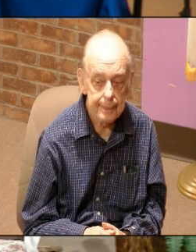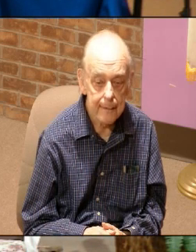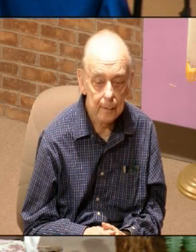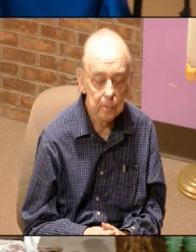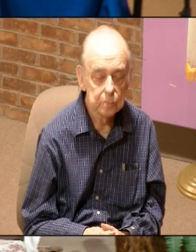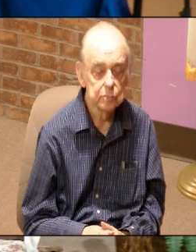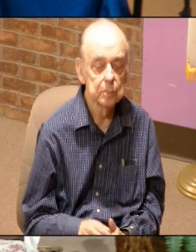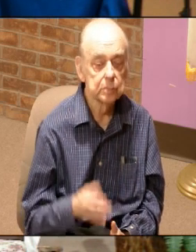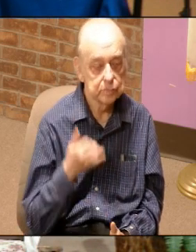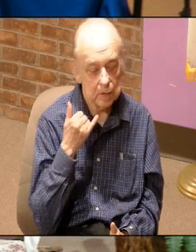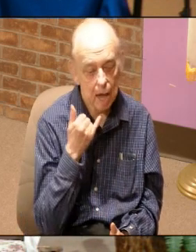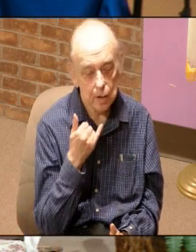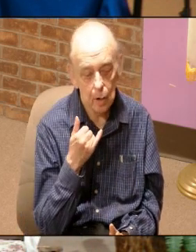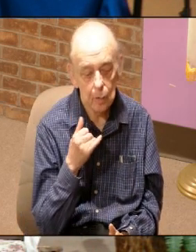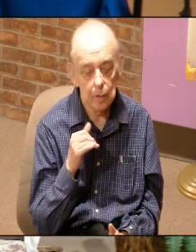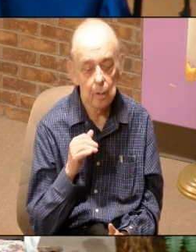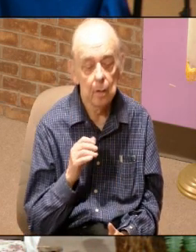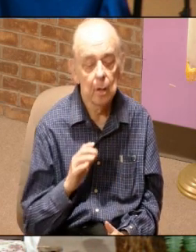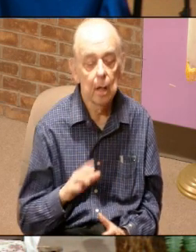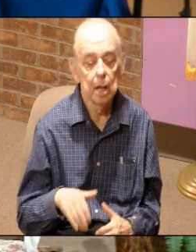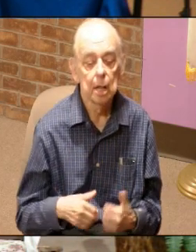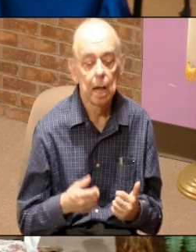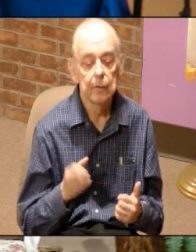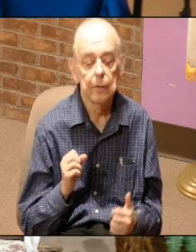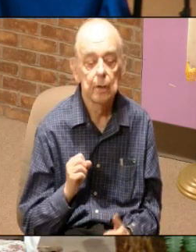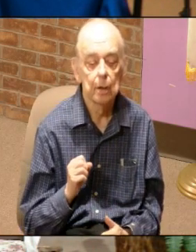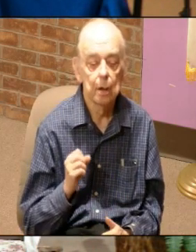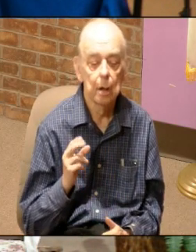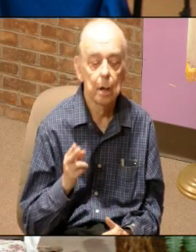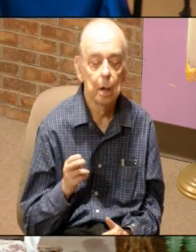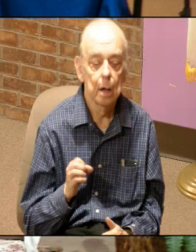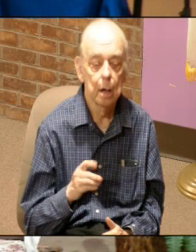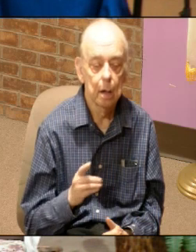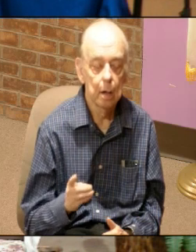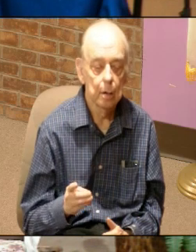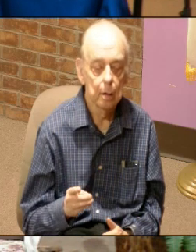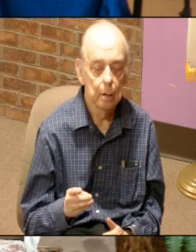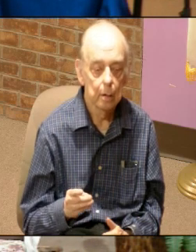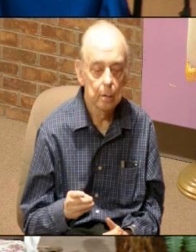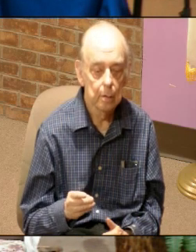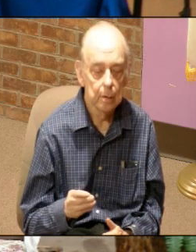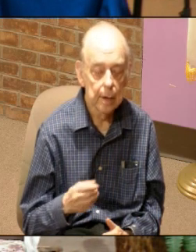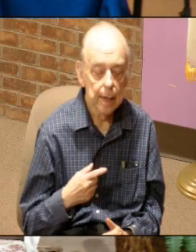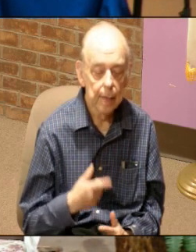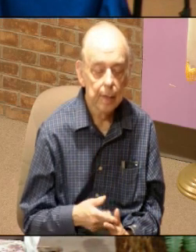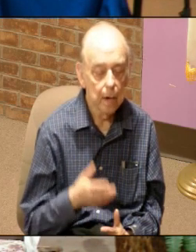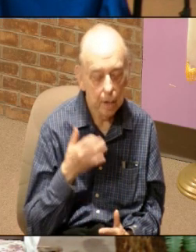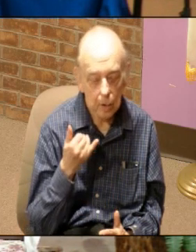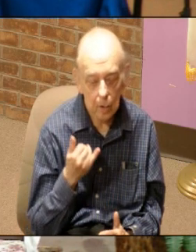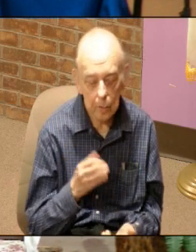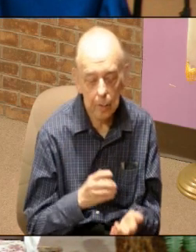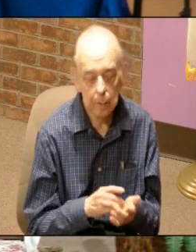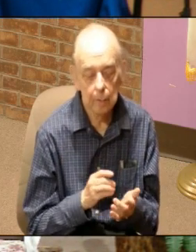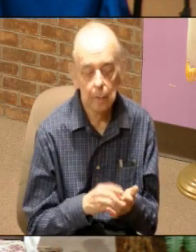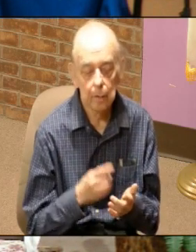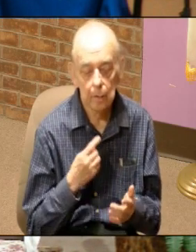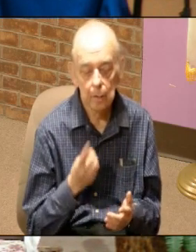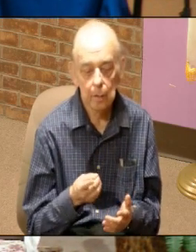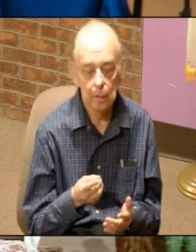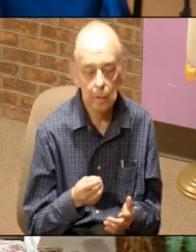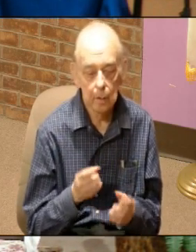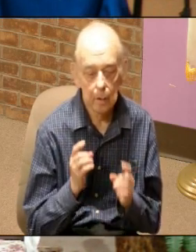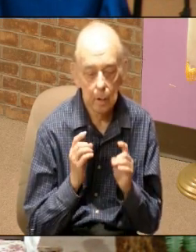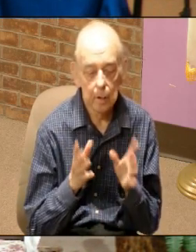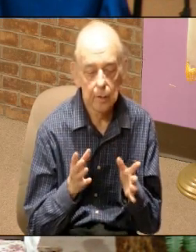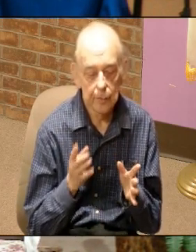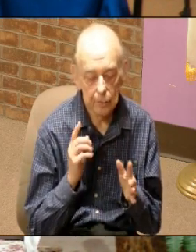I called the life squad and and then I called the doctor and I said I really don't care